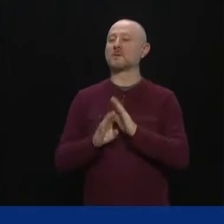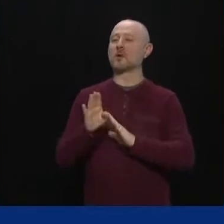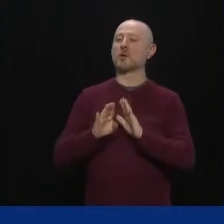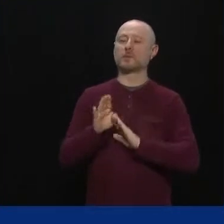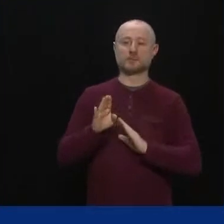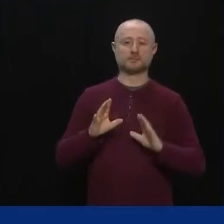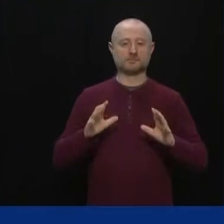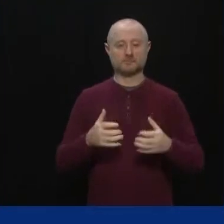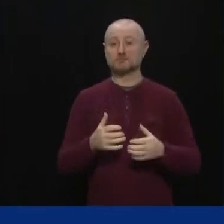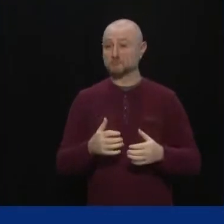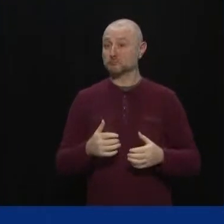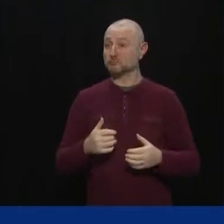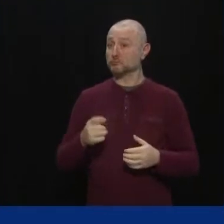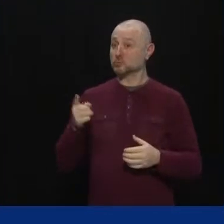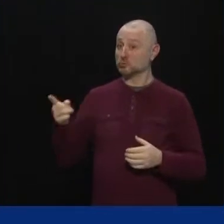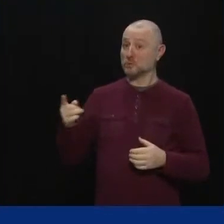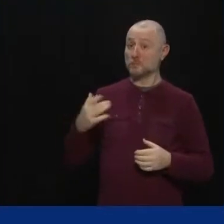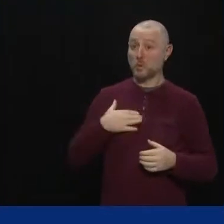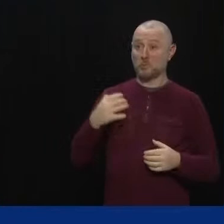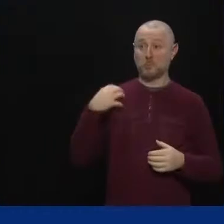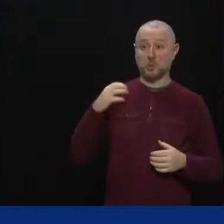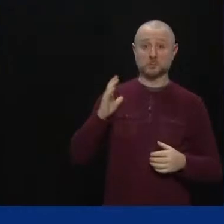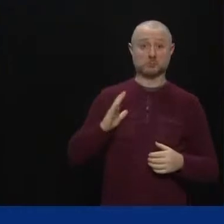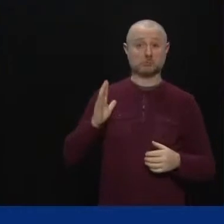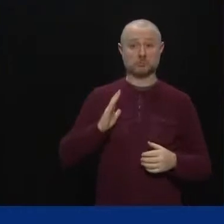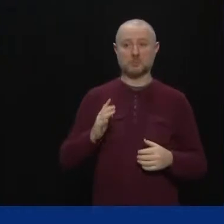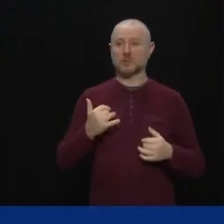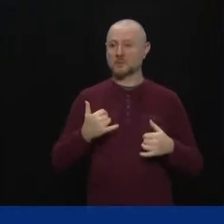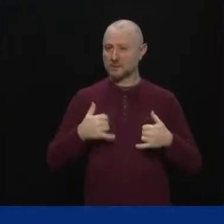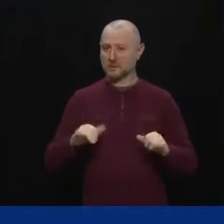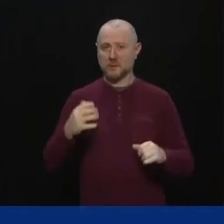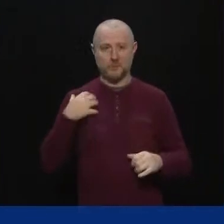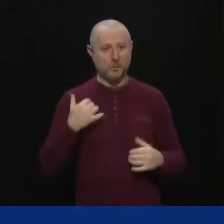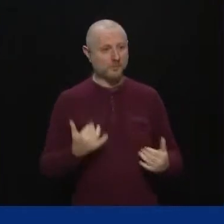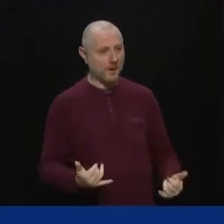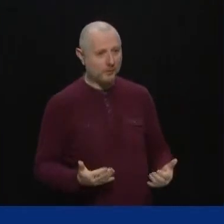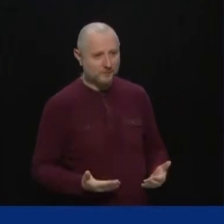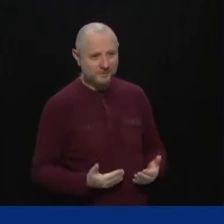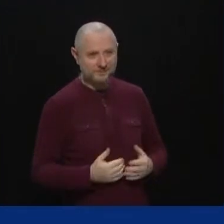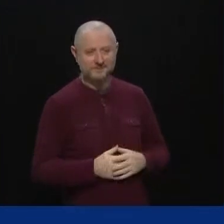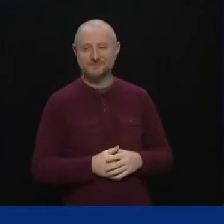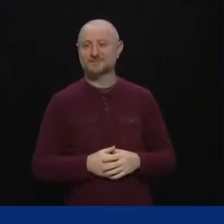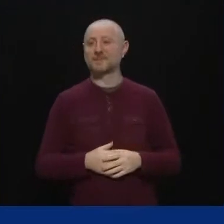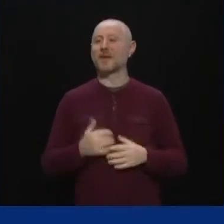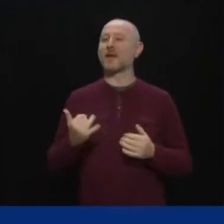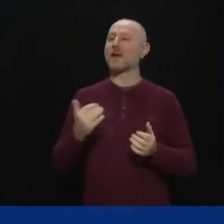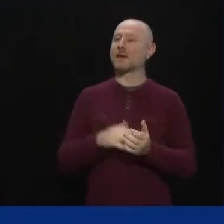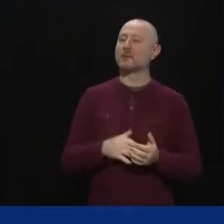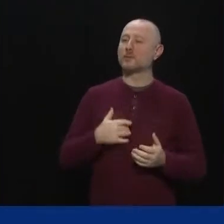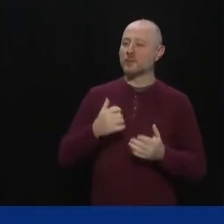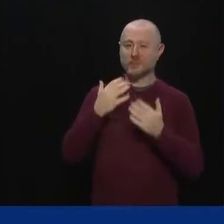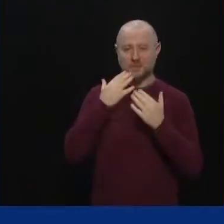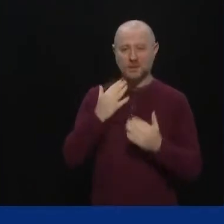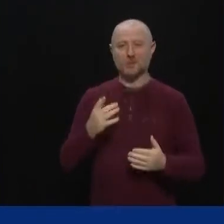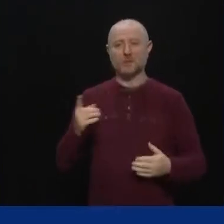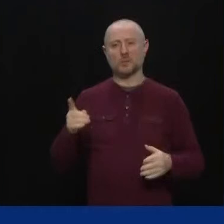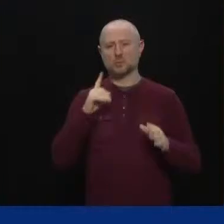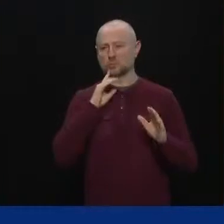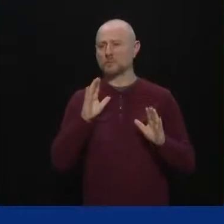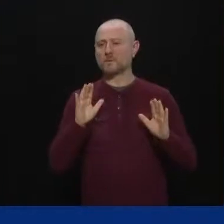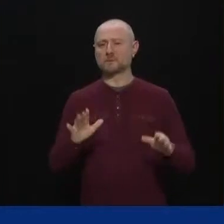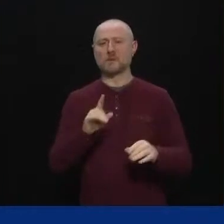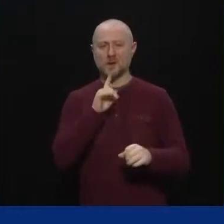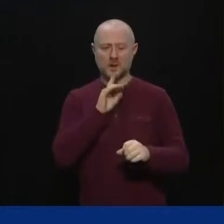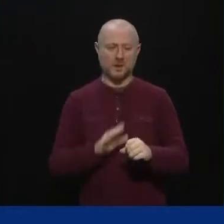now, right? And today provides me another opportunity to thank her for her extraordinary commitment and